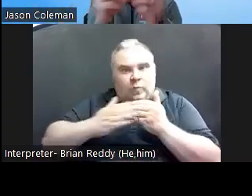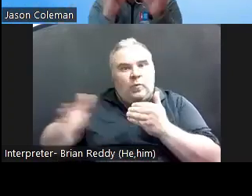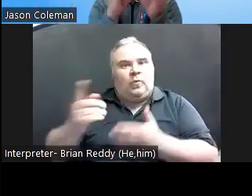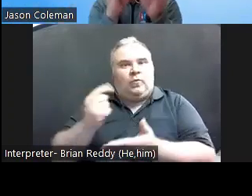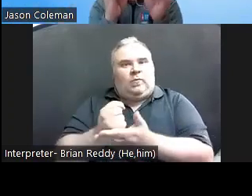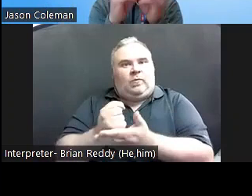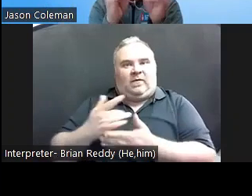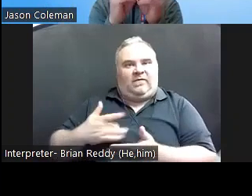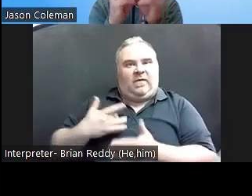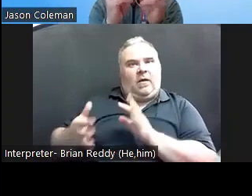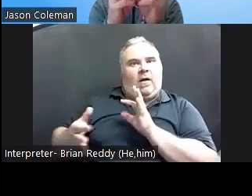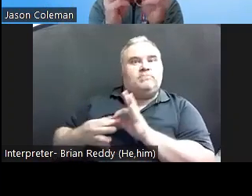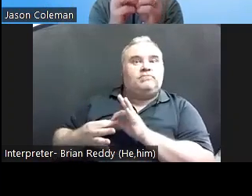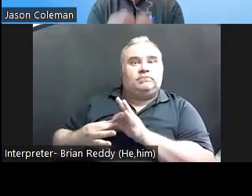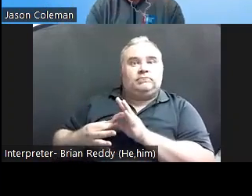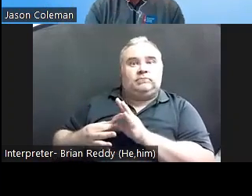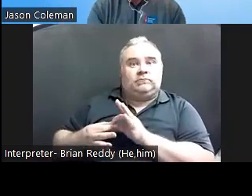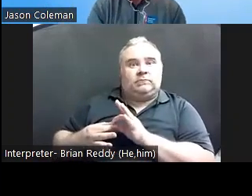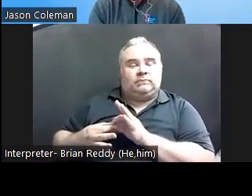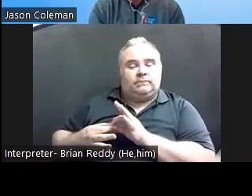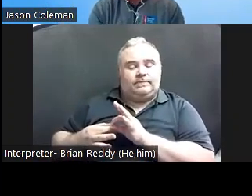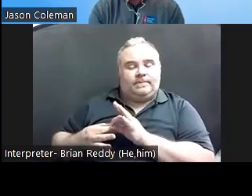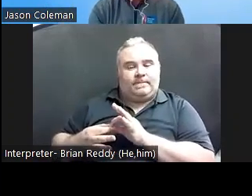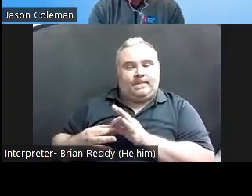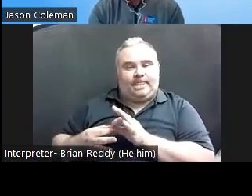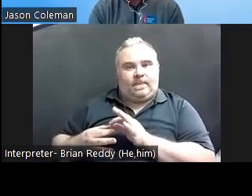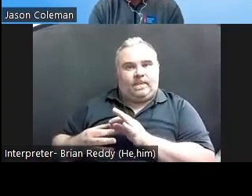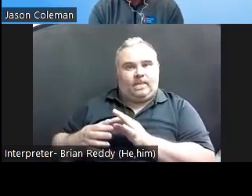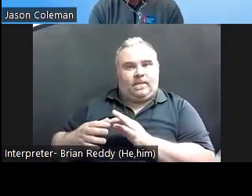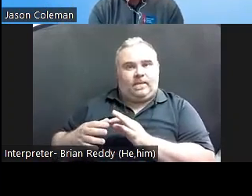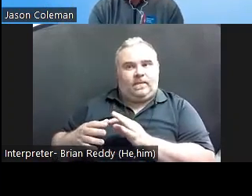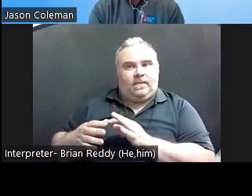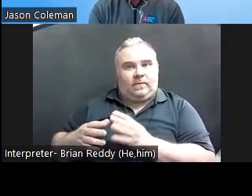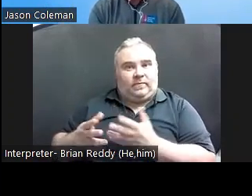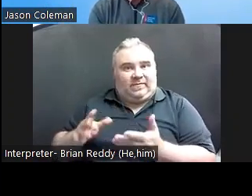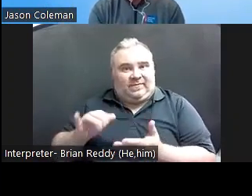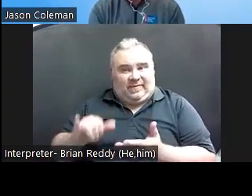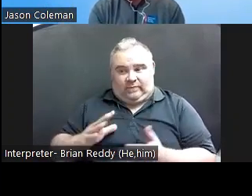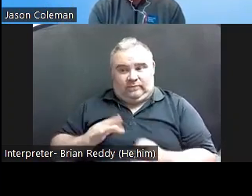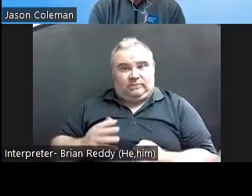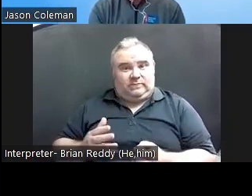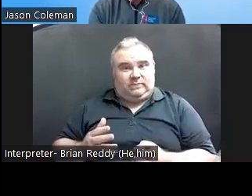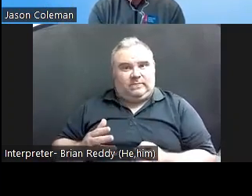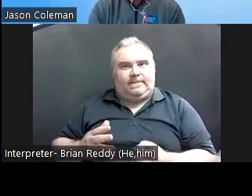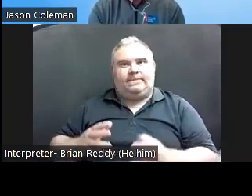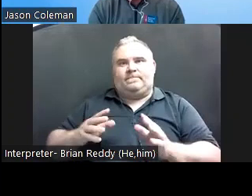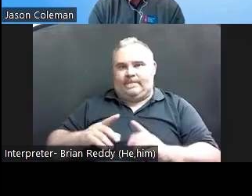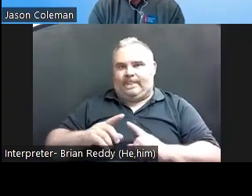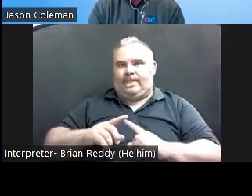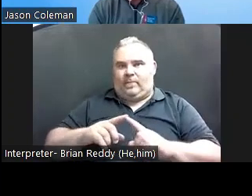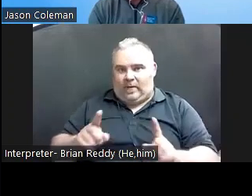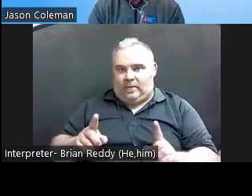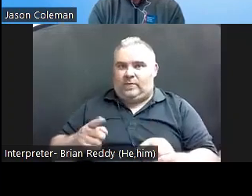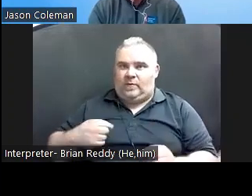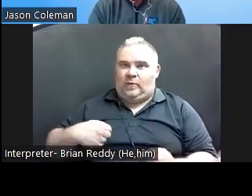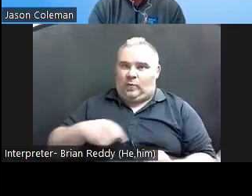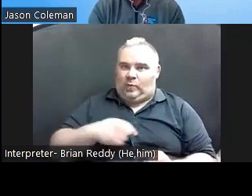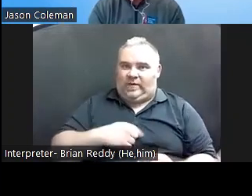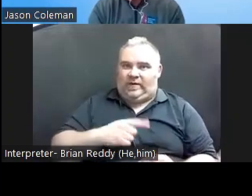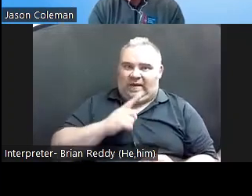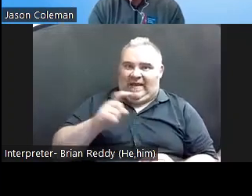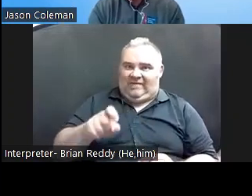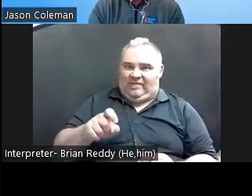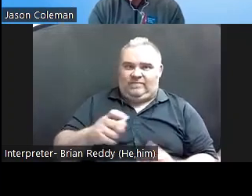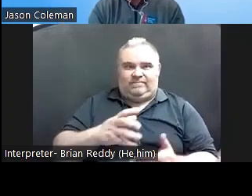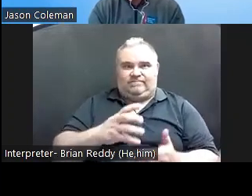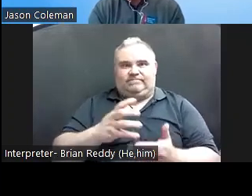they feel that bond and that personal connection. But we have to really leverage